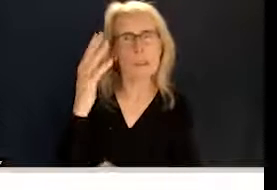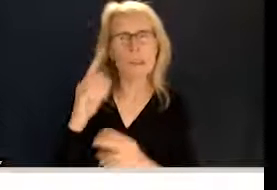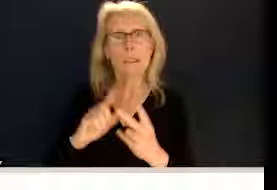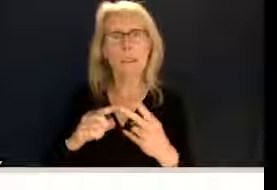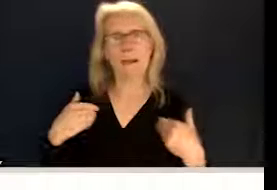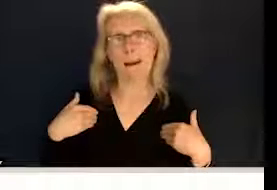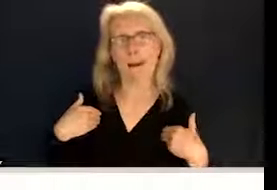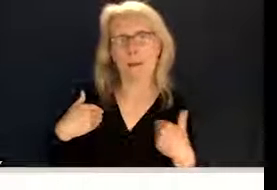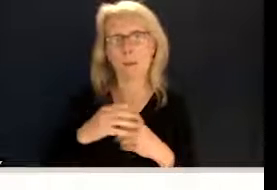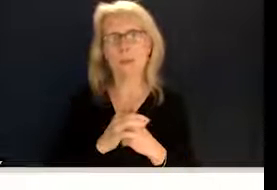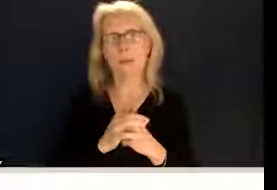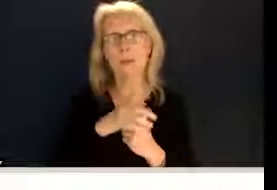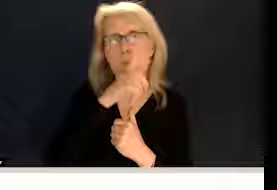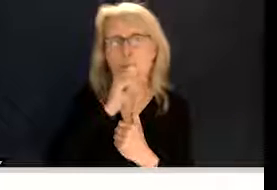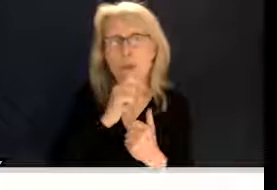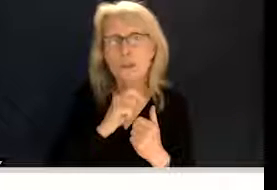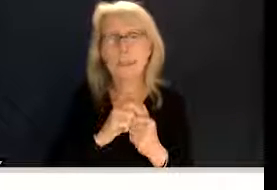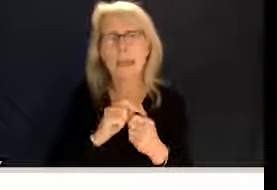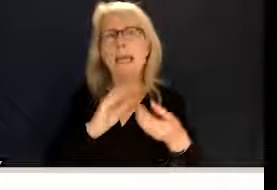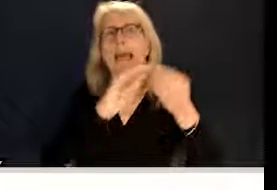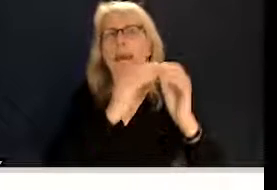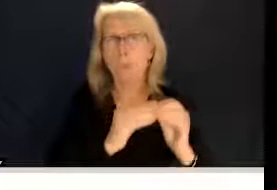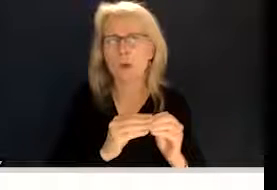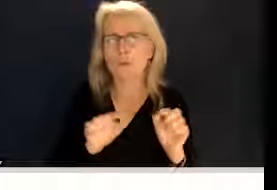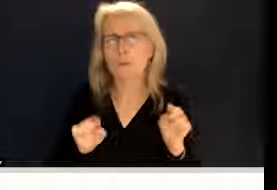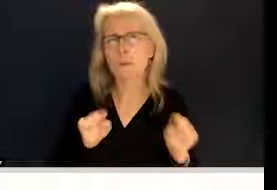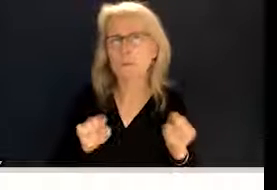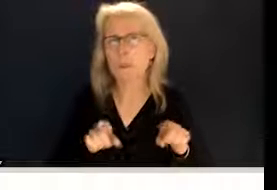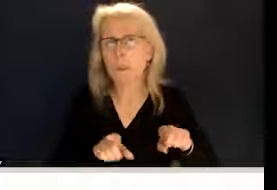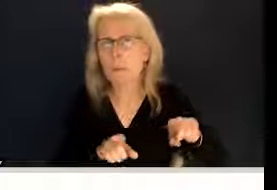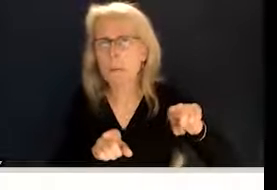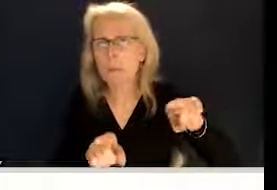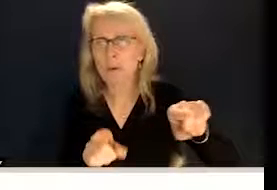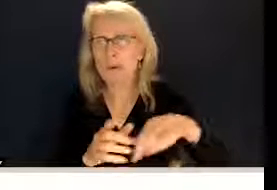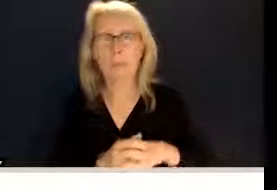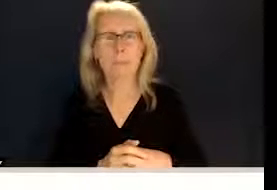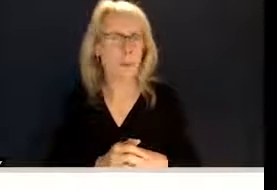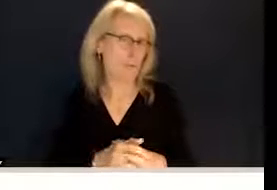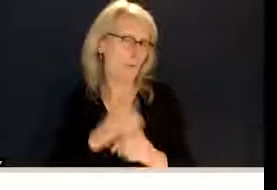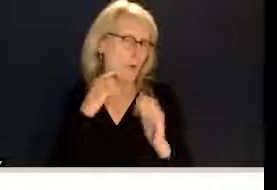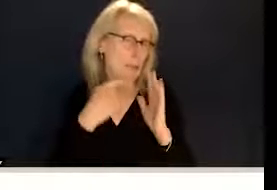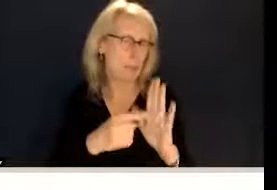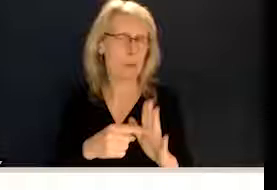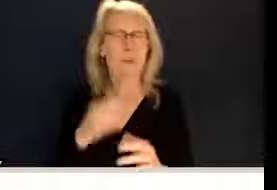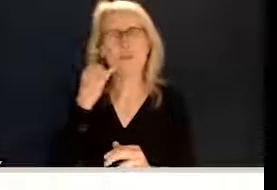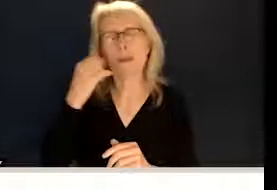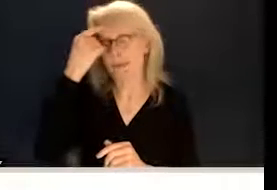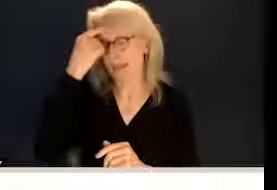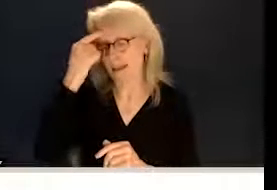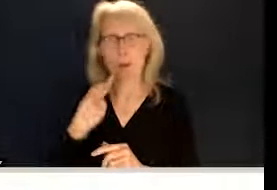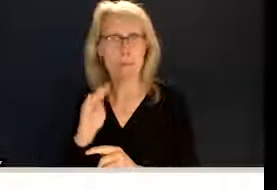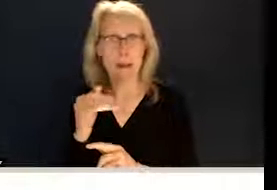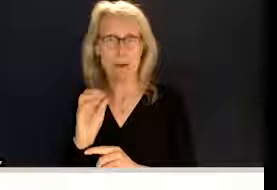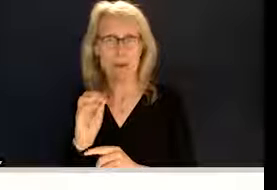what quantities. Now that matters a whole lot, because that means that at a certain level, if we're thinking about